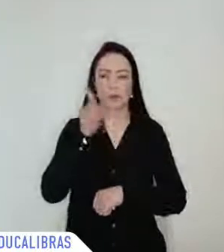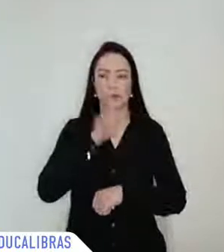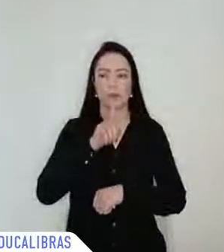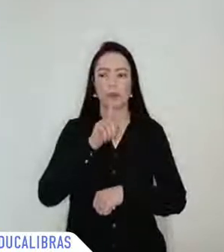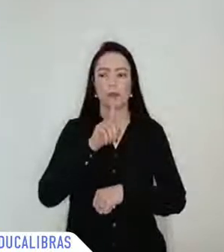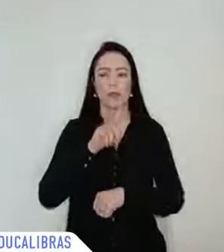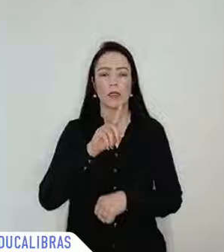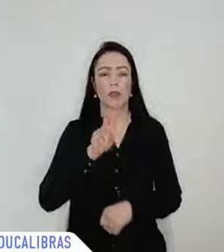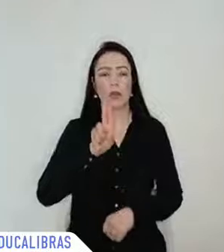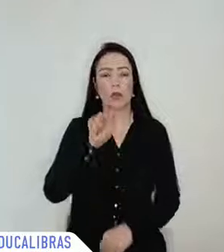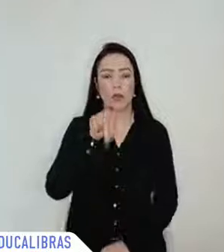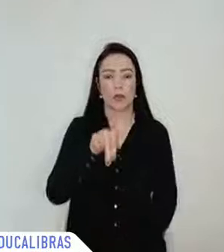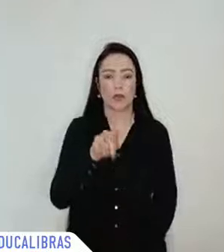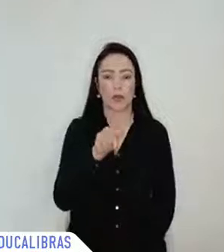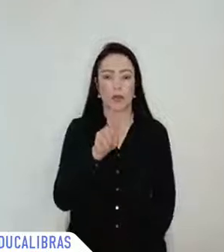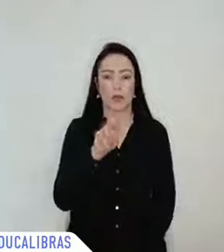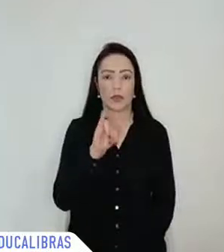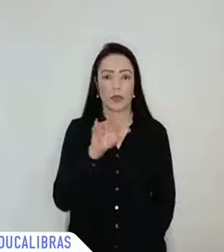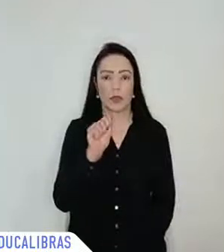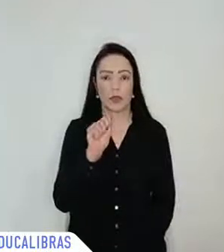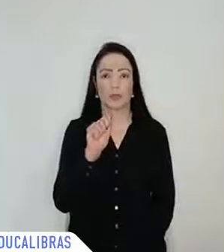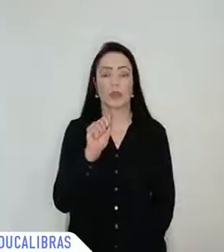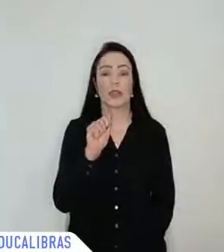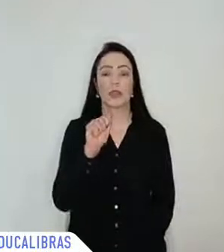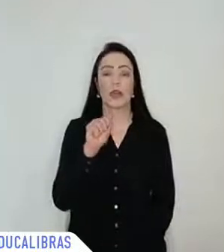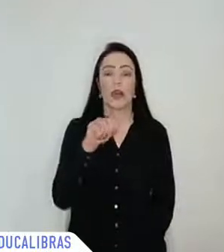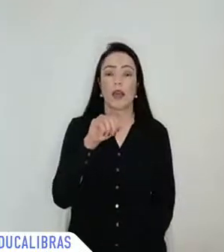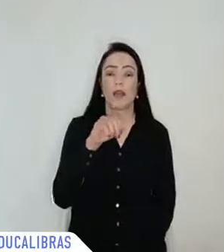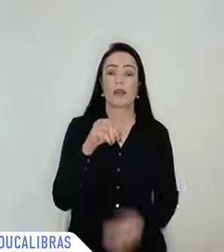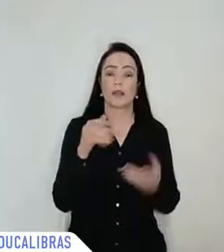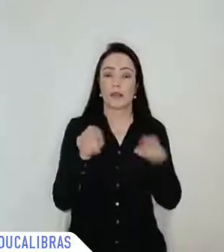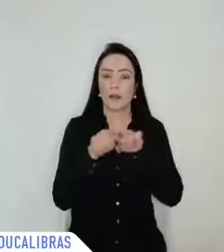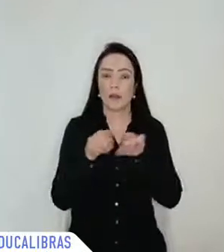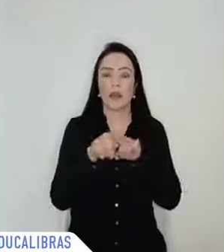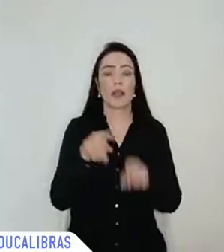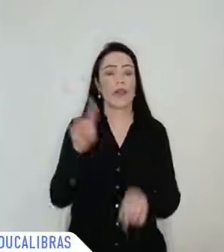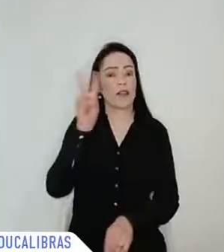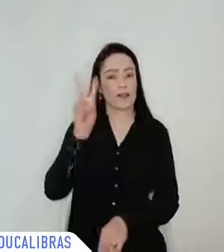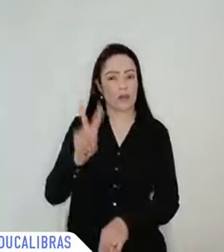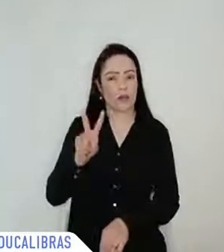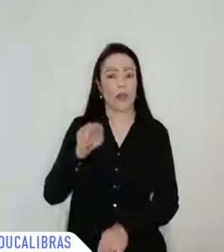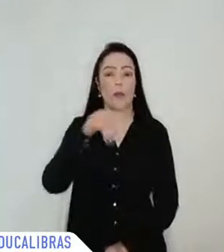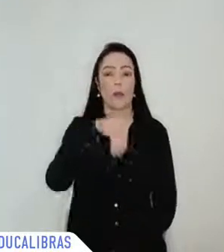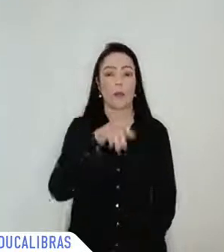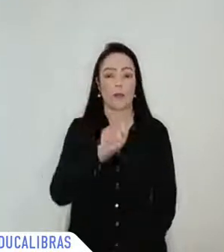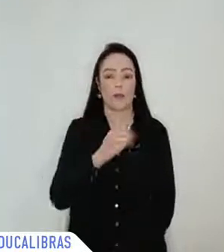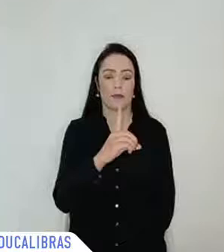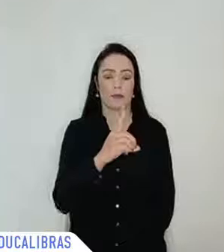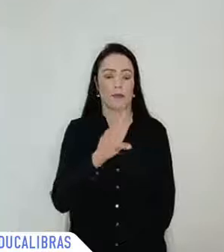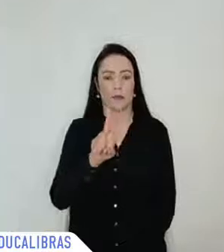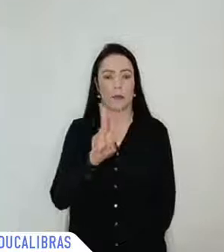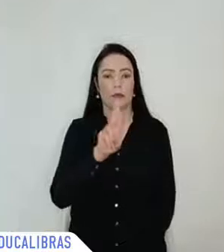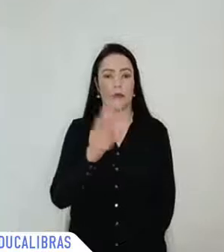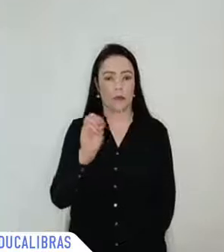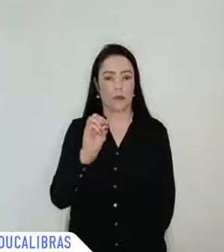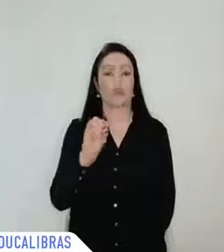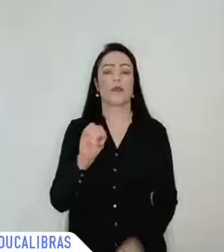places. Donald Trump used to do that in the United States. This was done by Maduro in